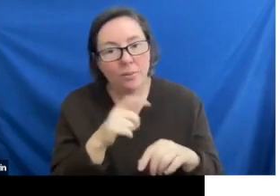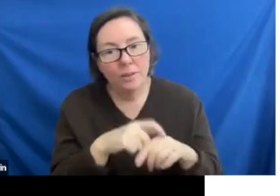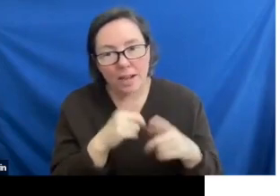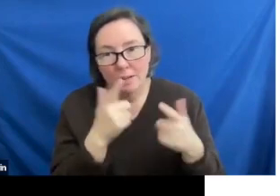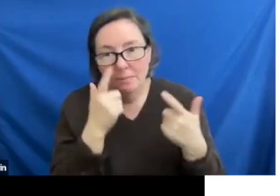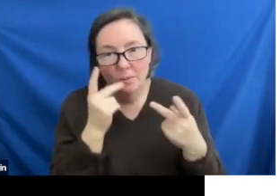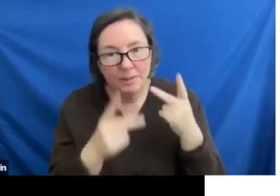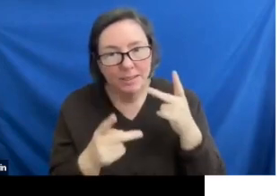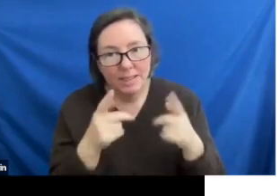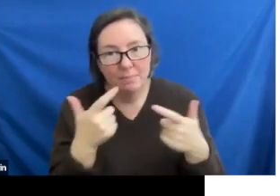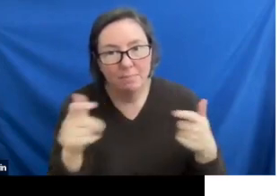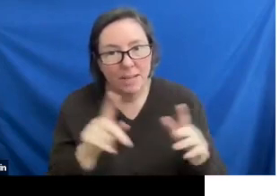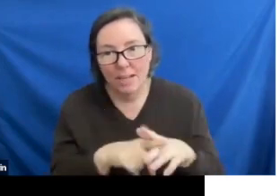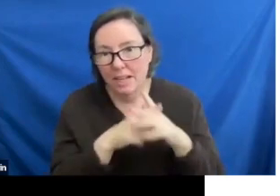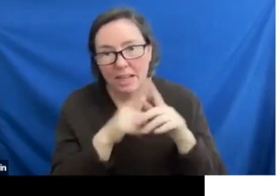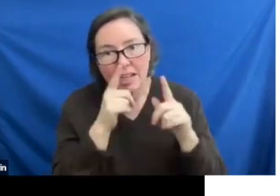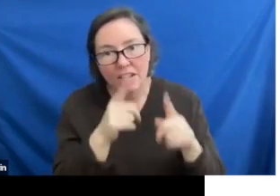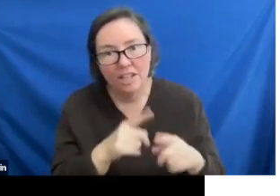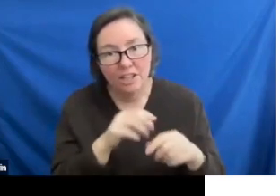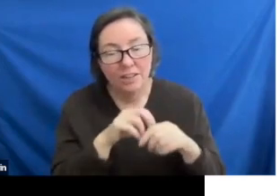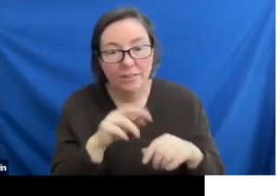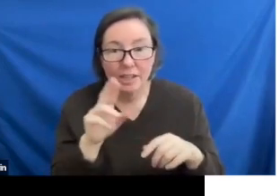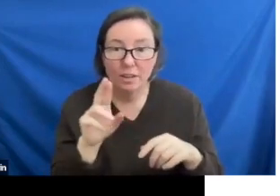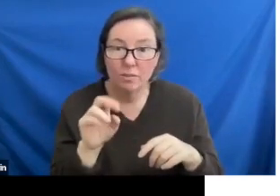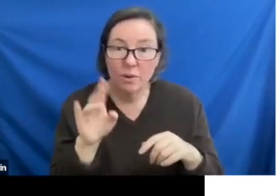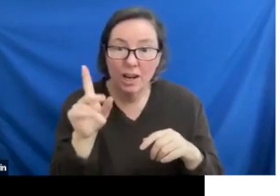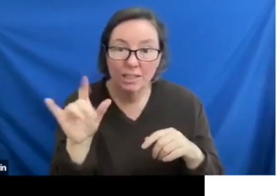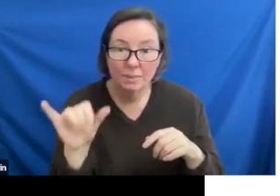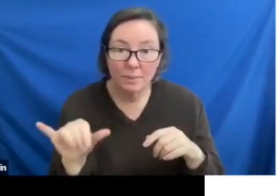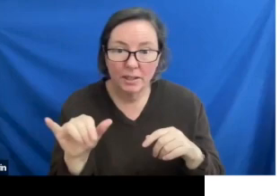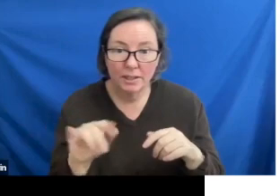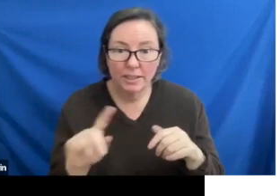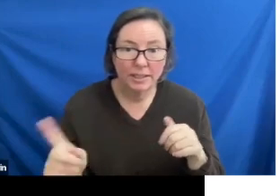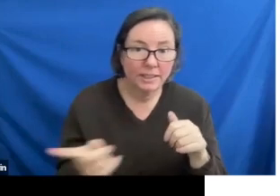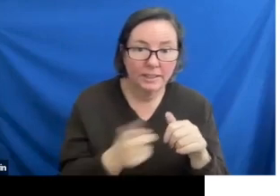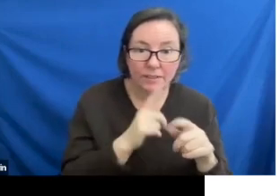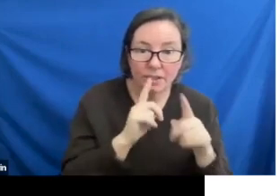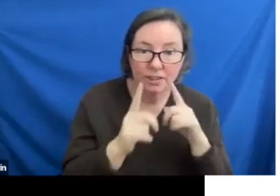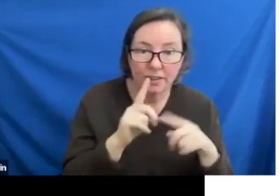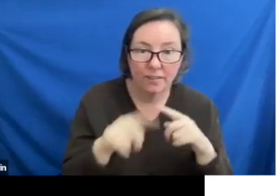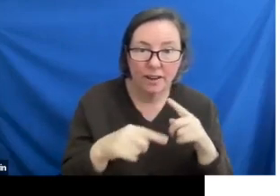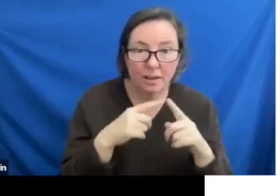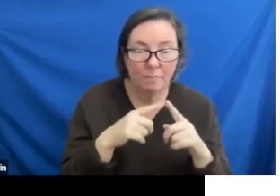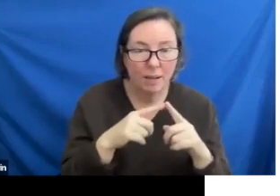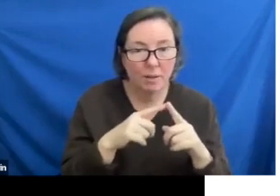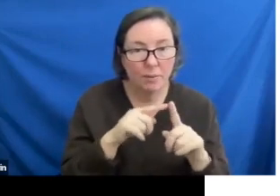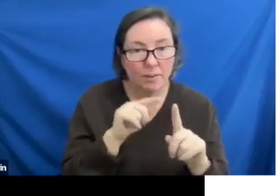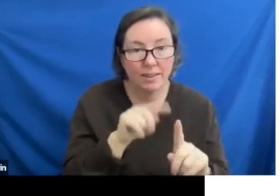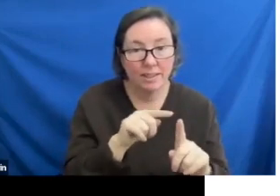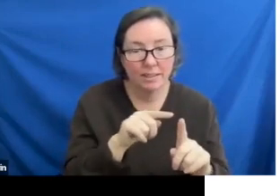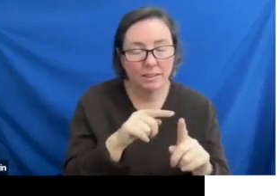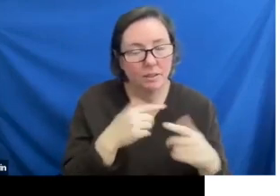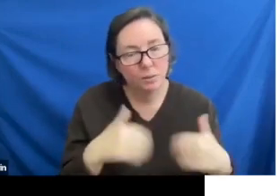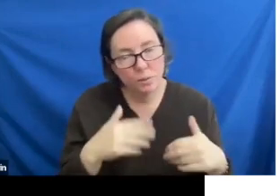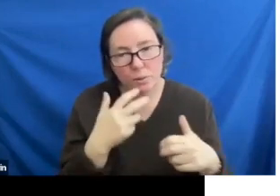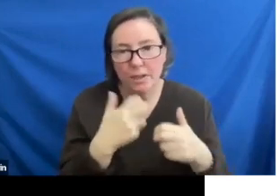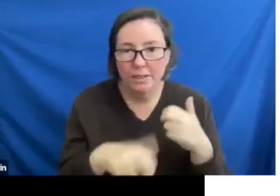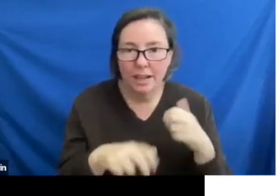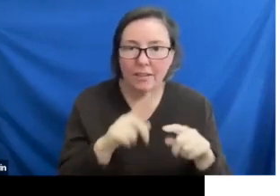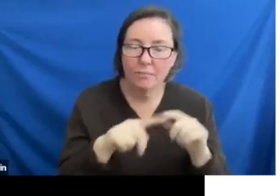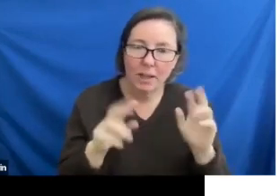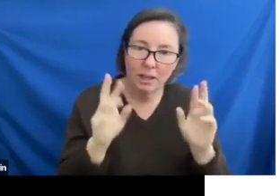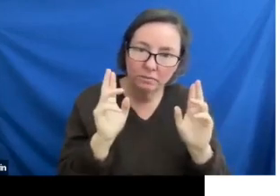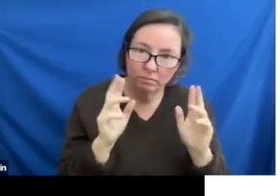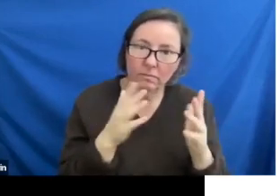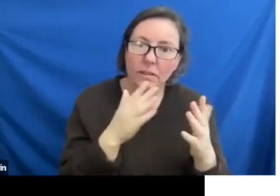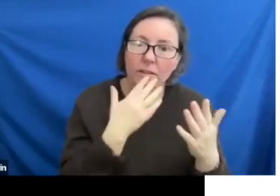this in Roxbury. I know the first conversation around even, jotting this around was very difficult. But again, I want to first thank the